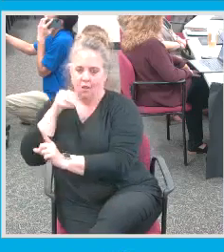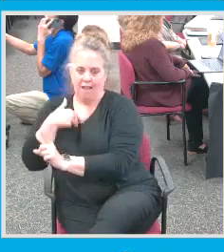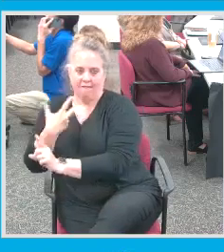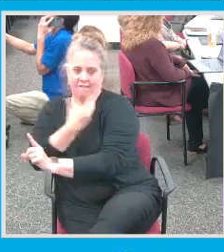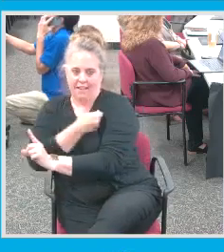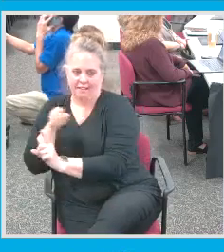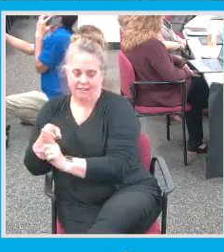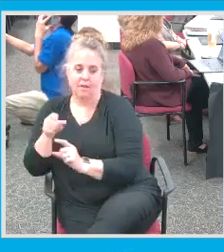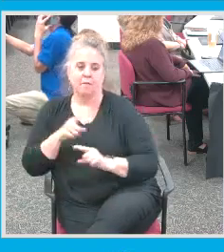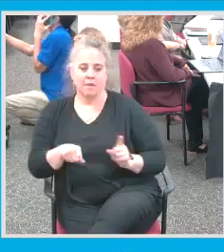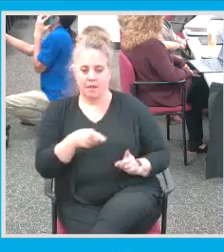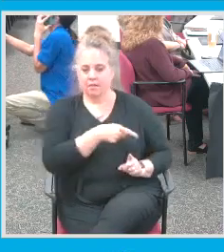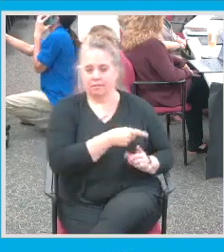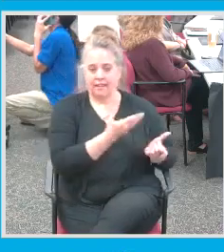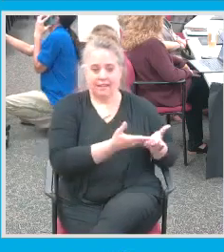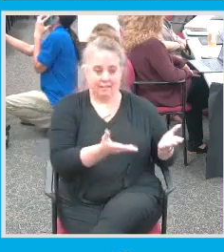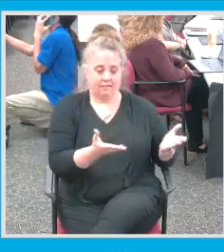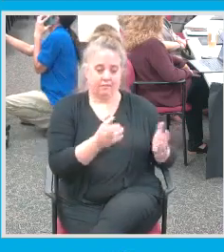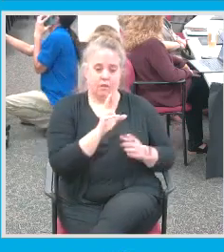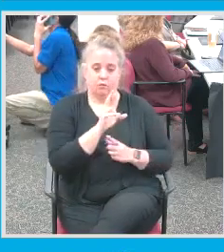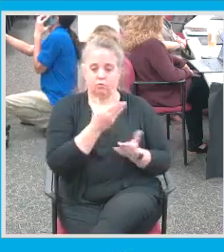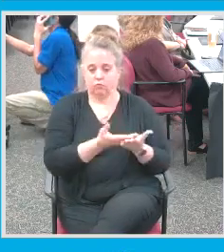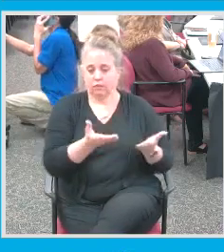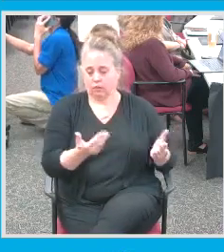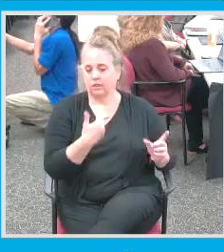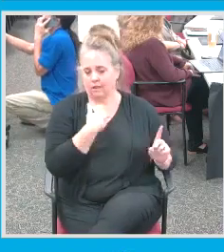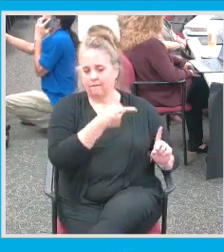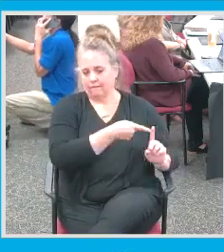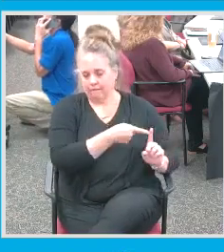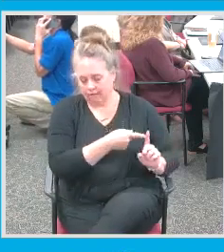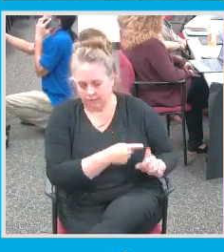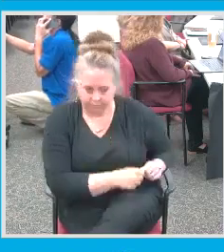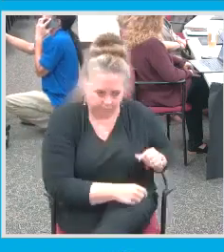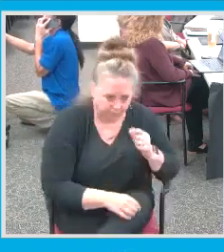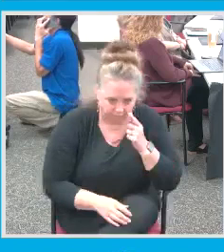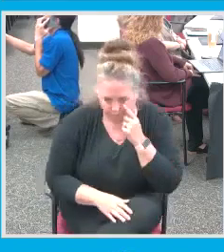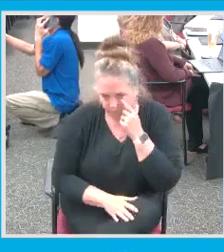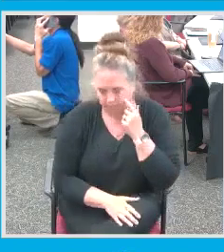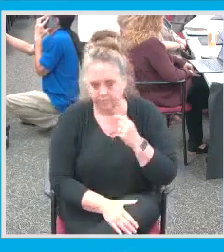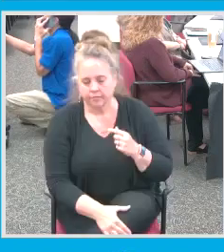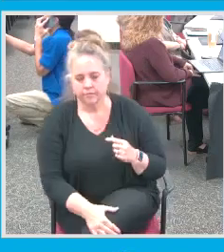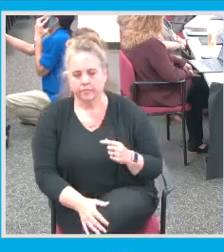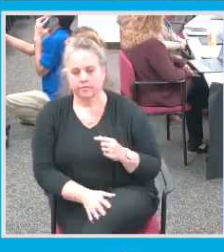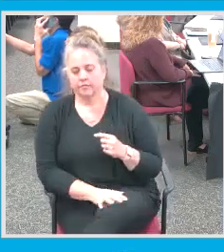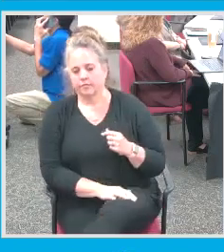resource. And the effort to, the ability to